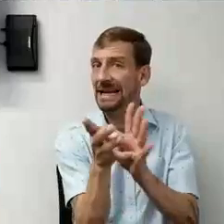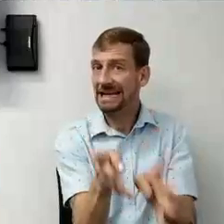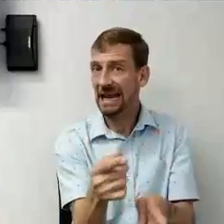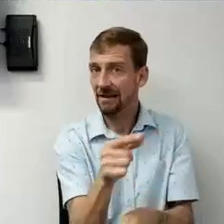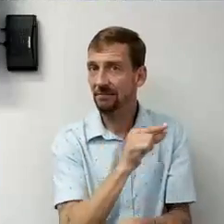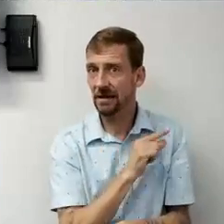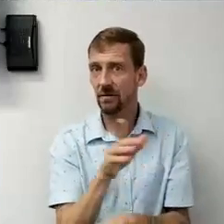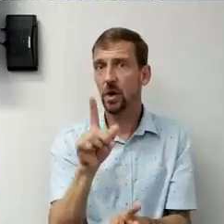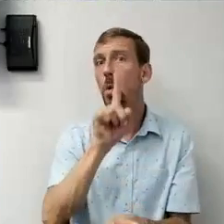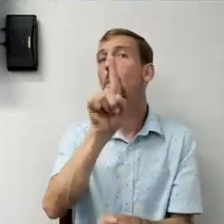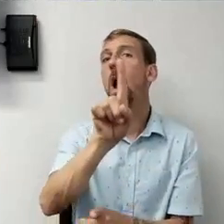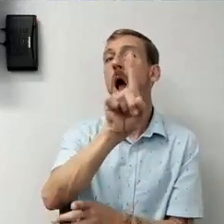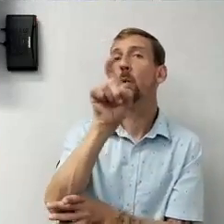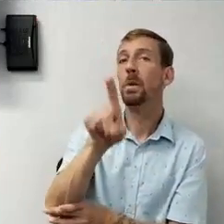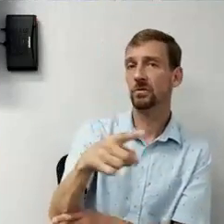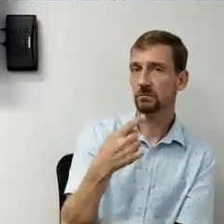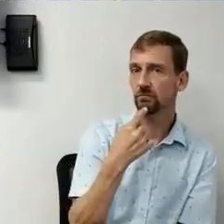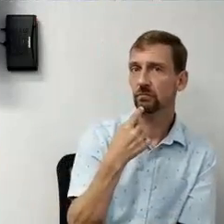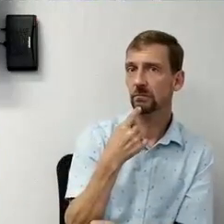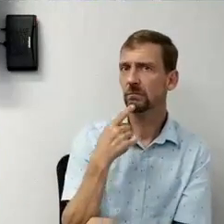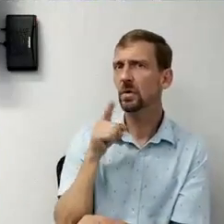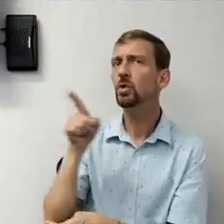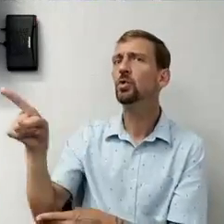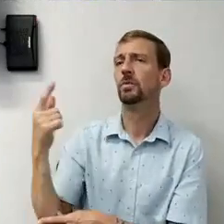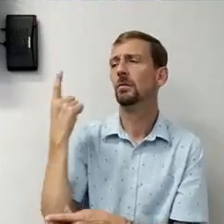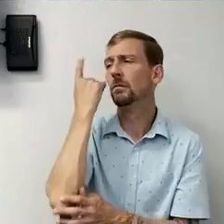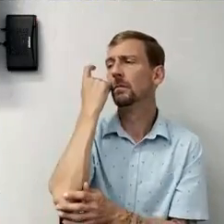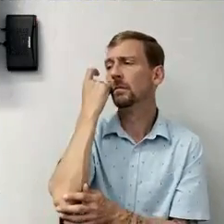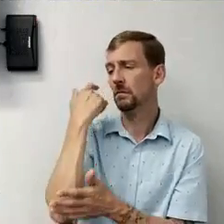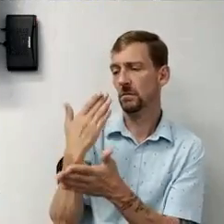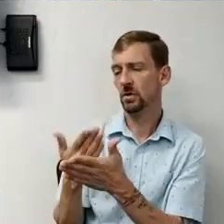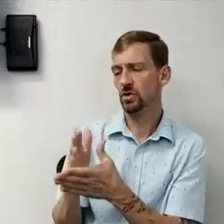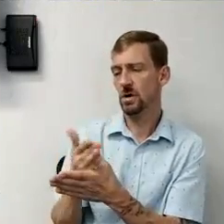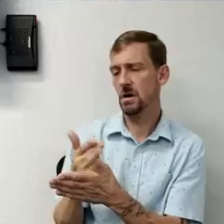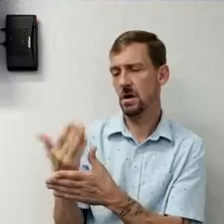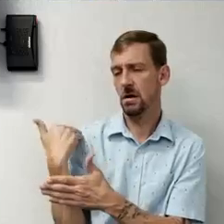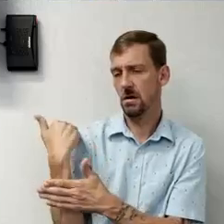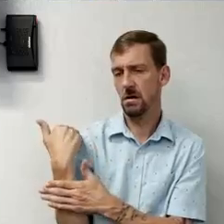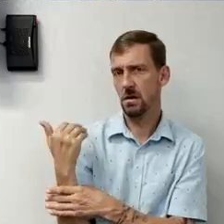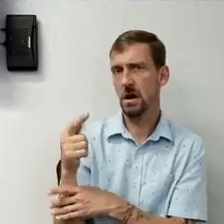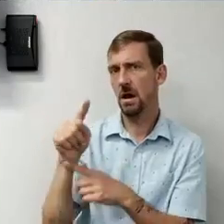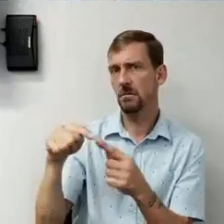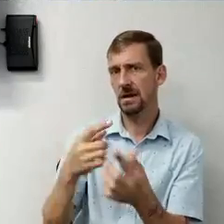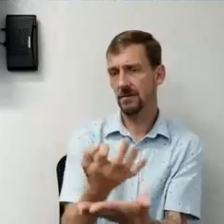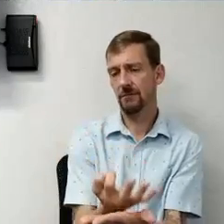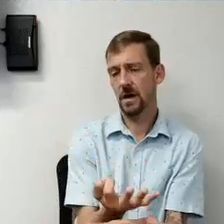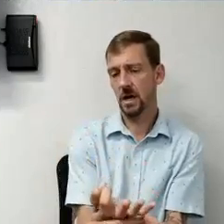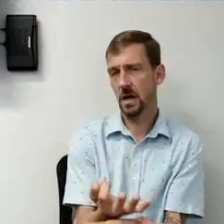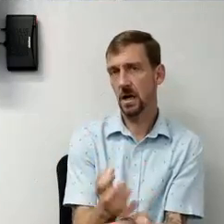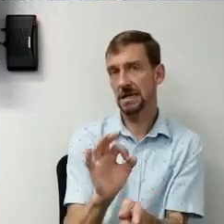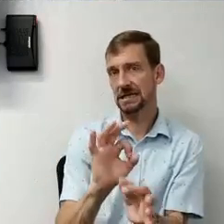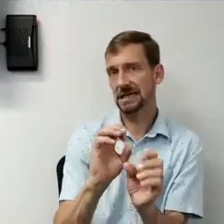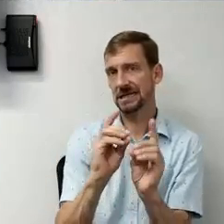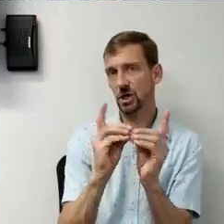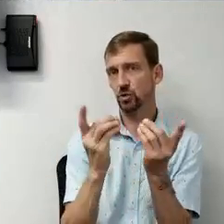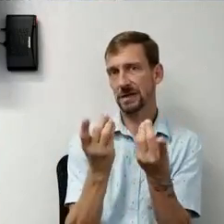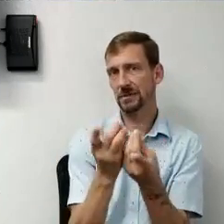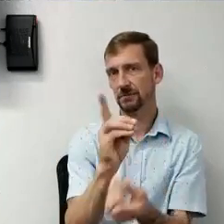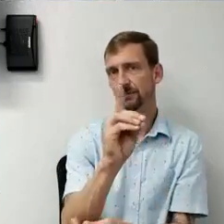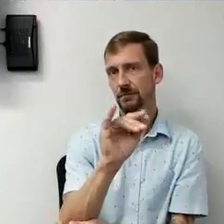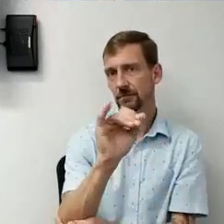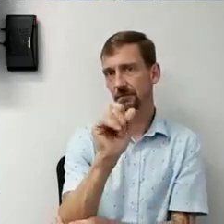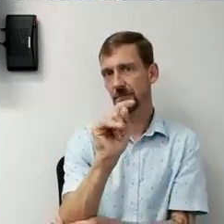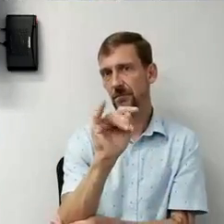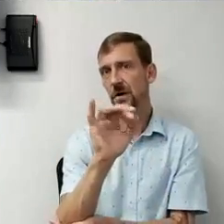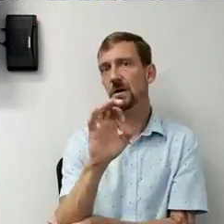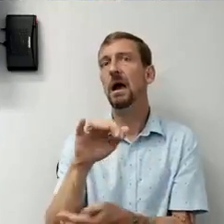the question came in. You've shared on past webinars about the finances of the district. And so how